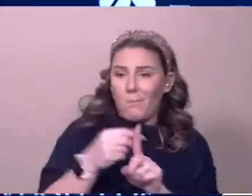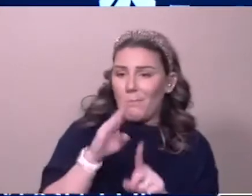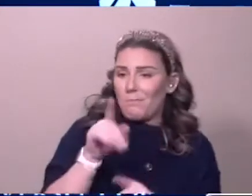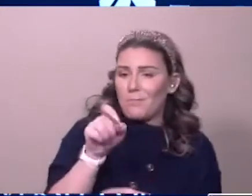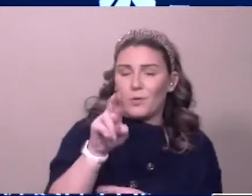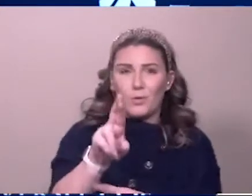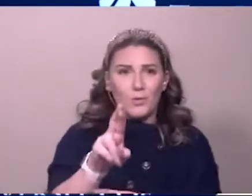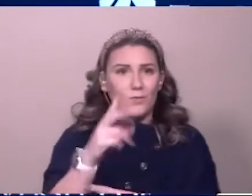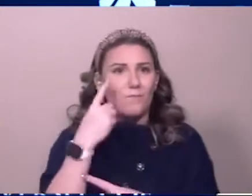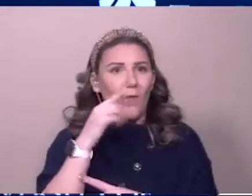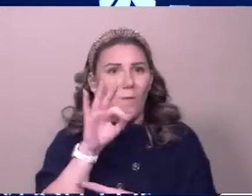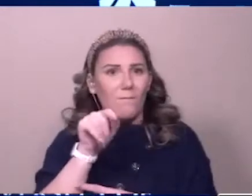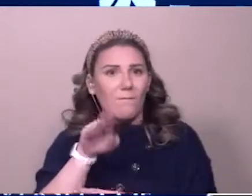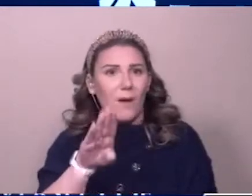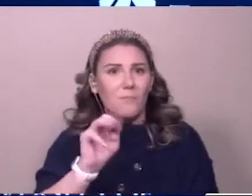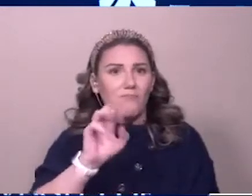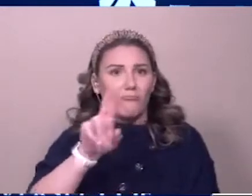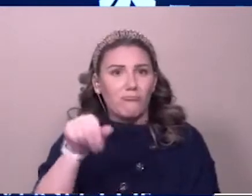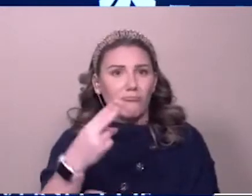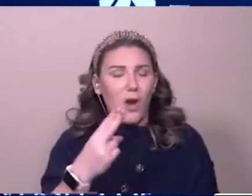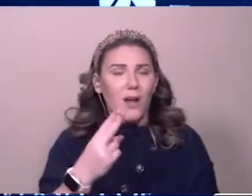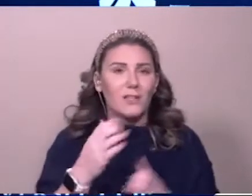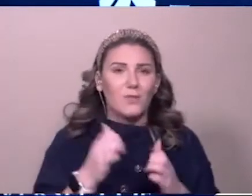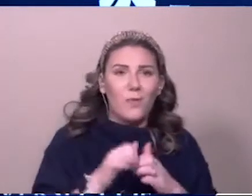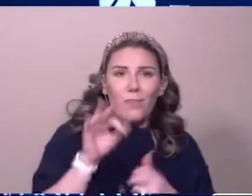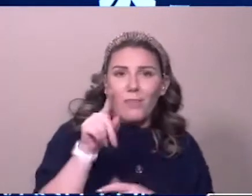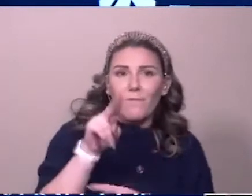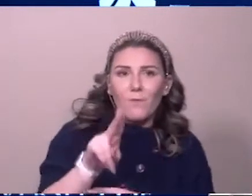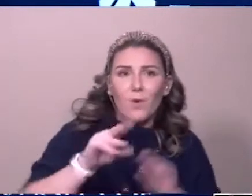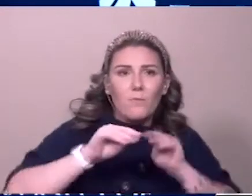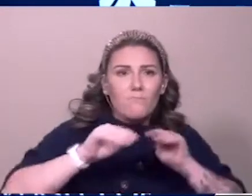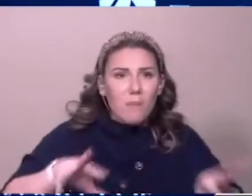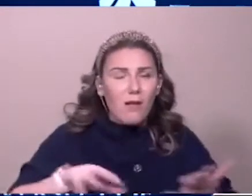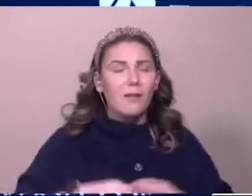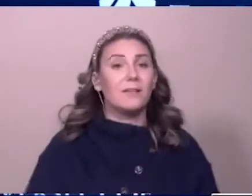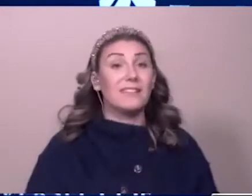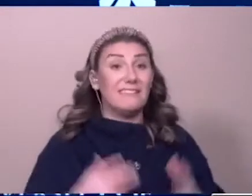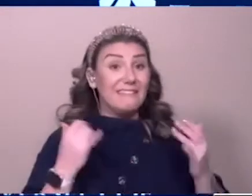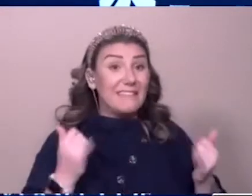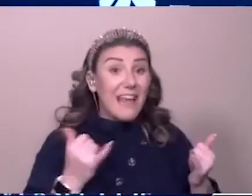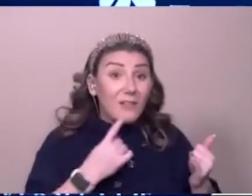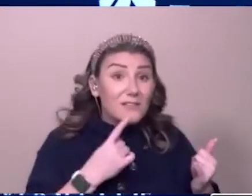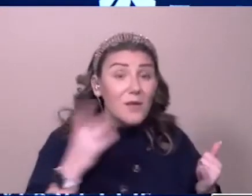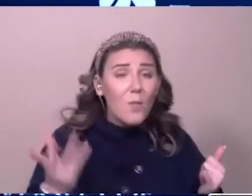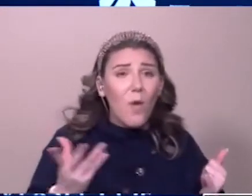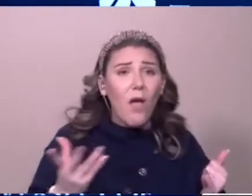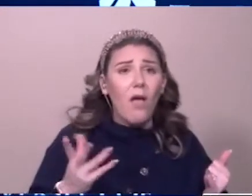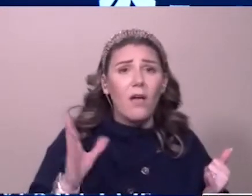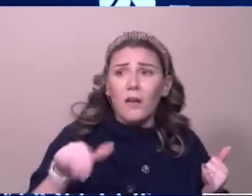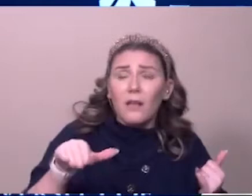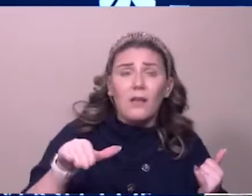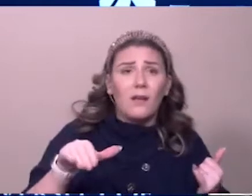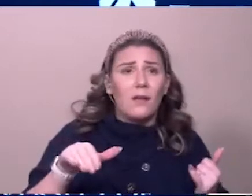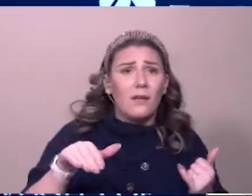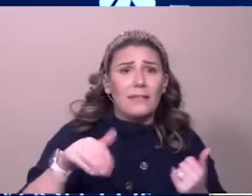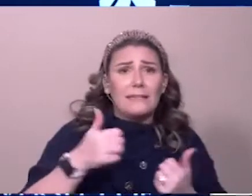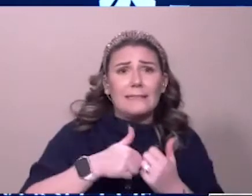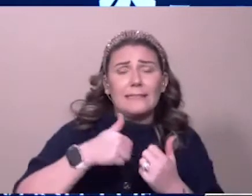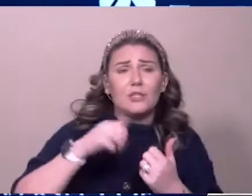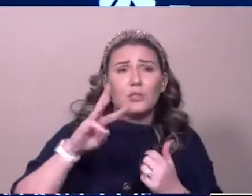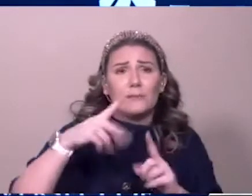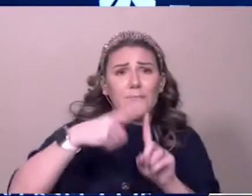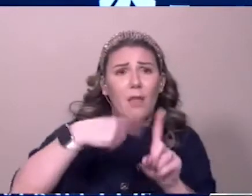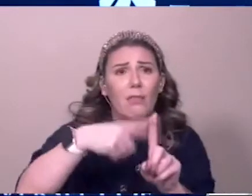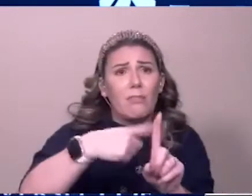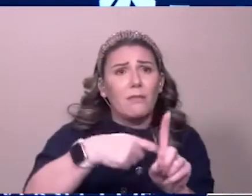influenza pandemic is going on, or the influenza outbreak is going on. And now what we're saying here is, gosh, every 6 months, you kind of needed a booster